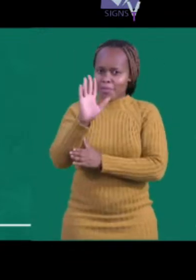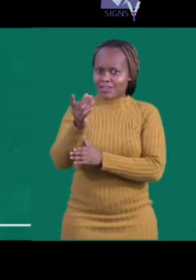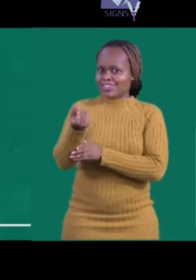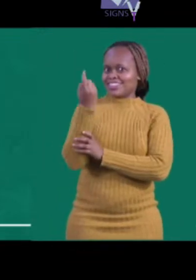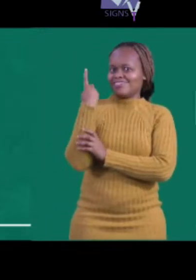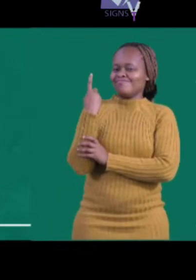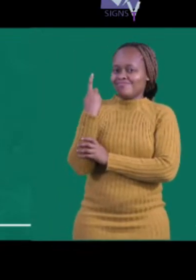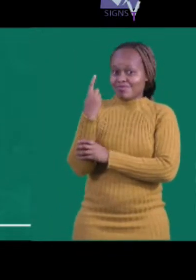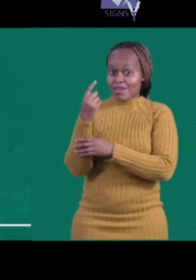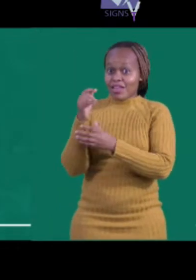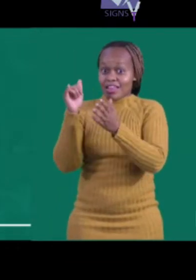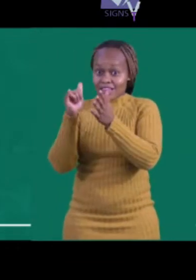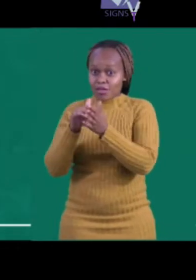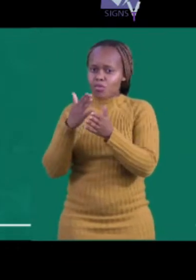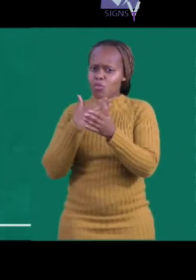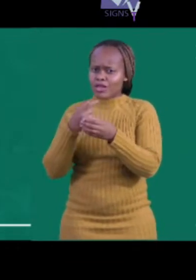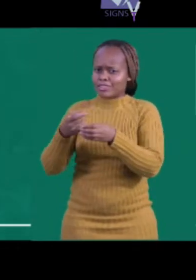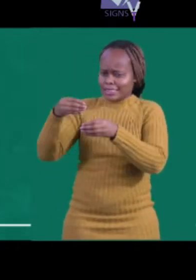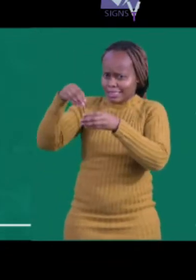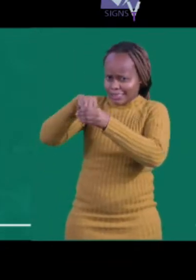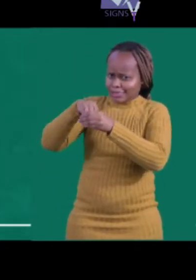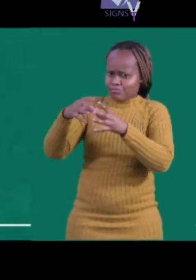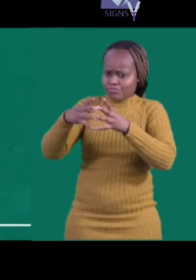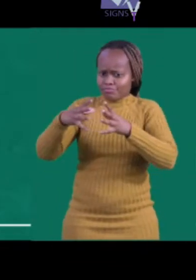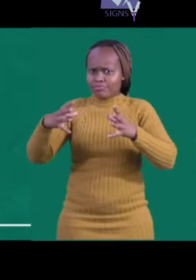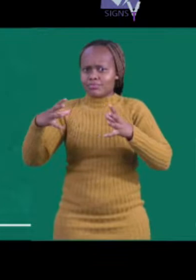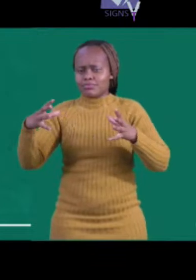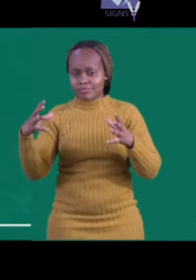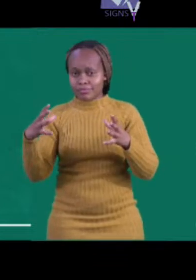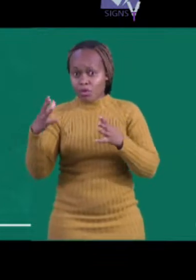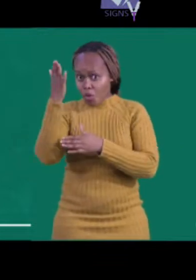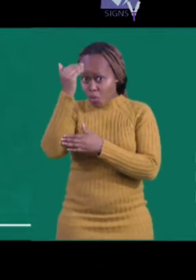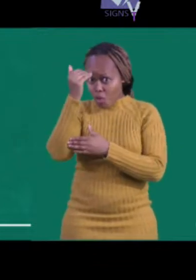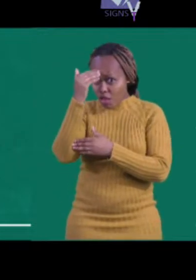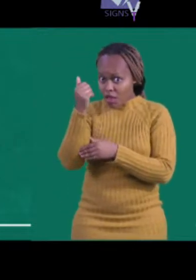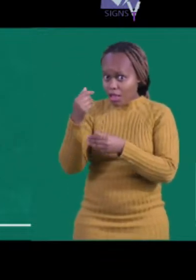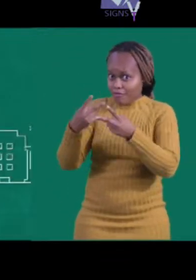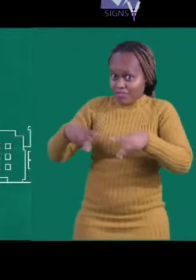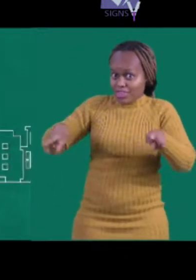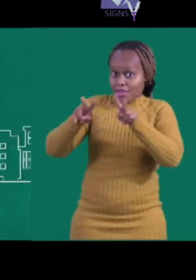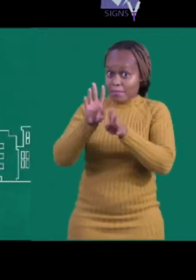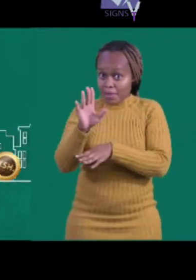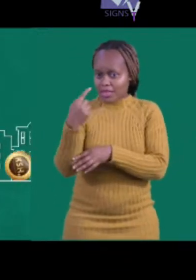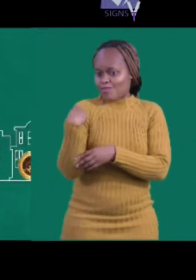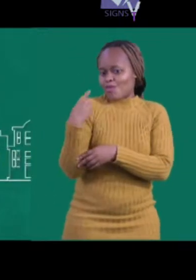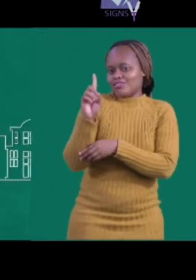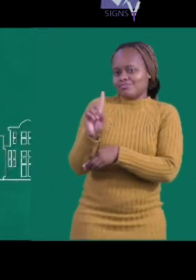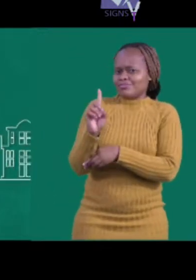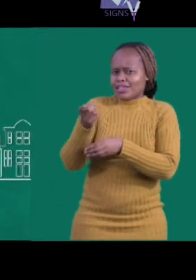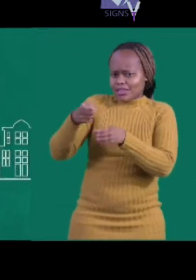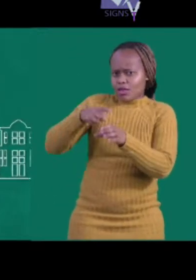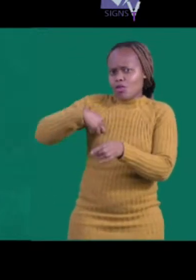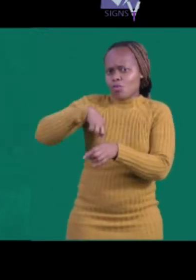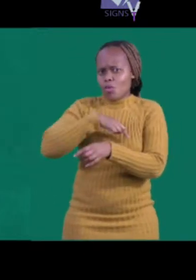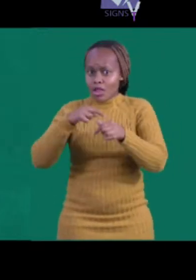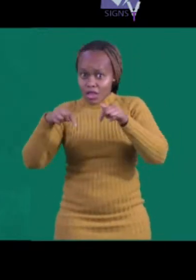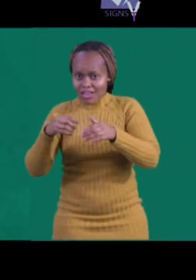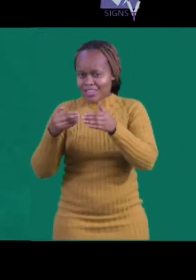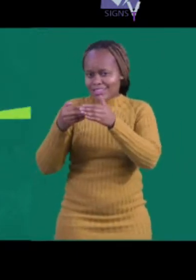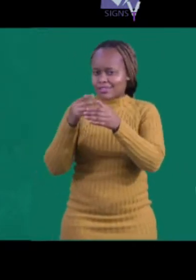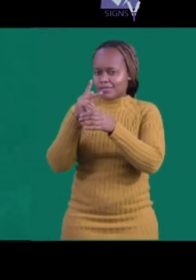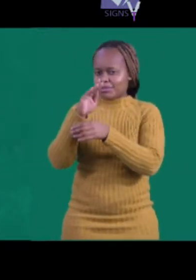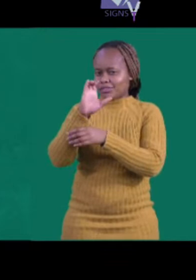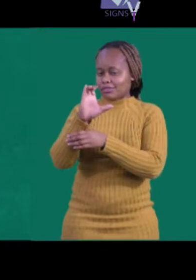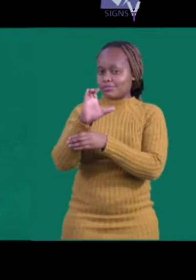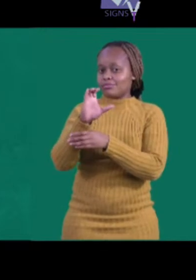to your growth. We understand that you want your investments to go further and do more, because your values come first. Join